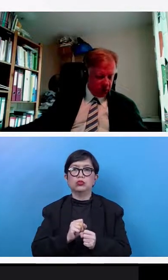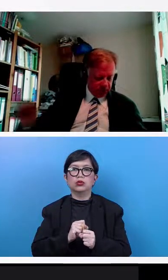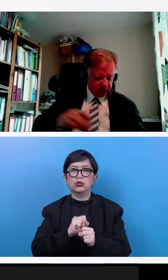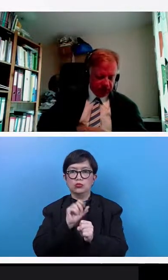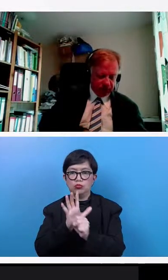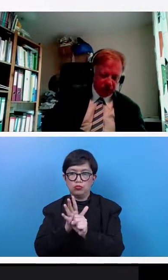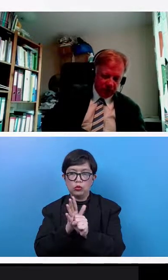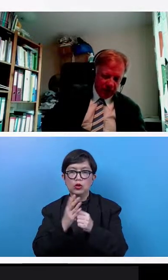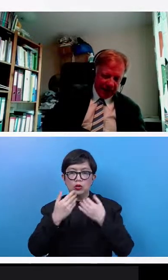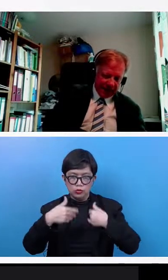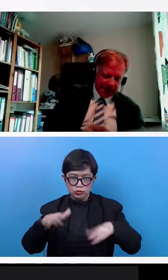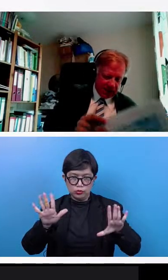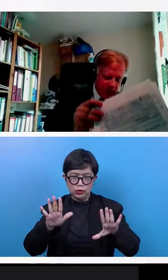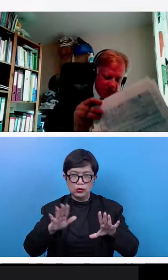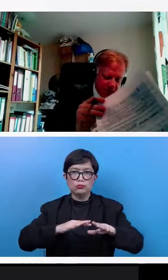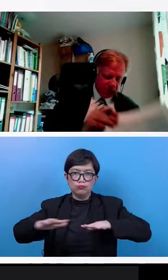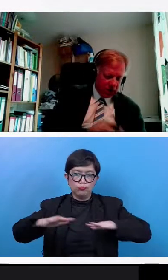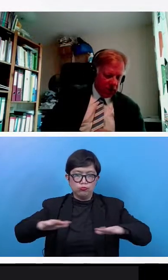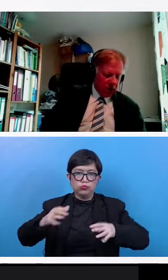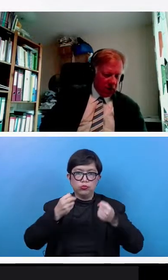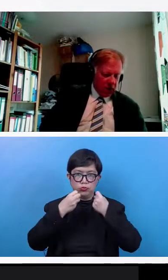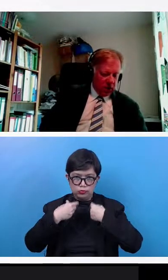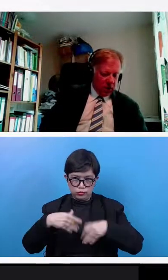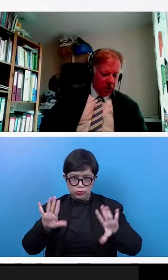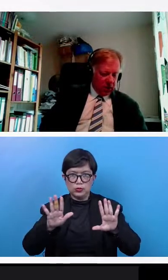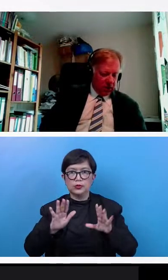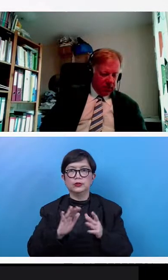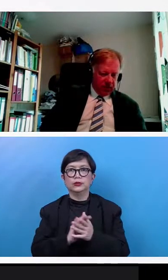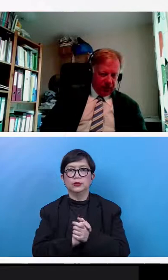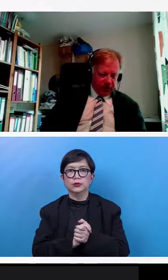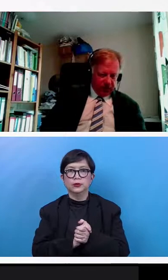assessments. Next slide, please.